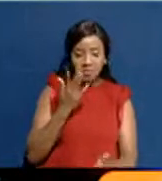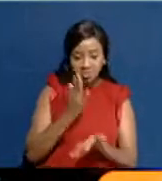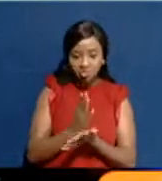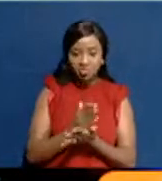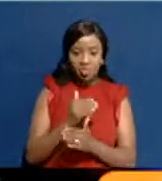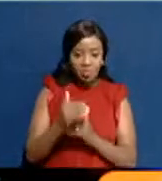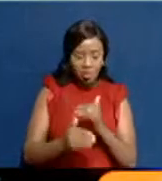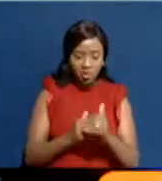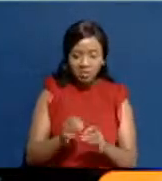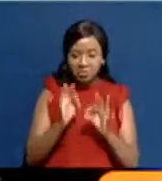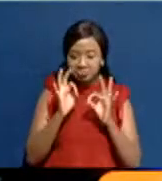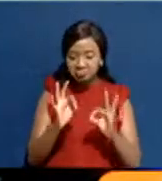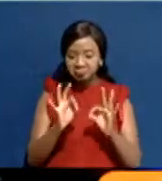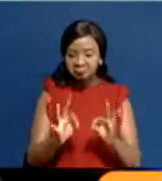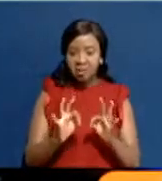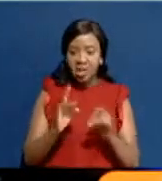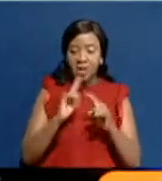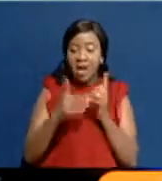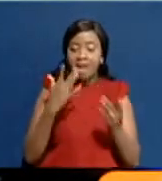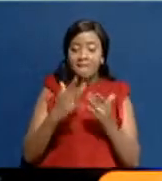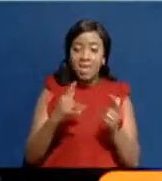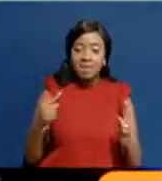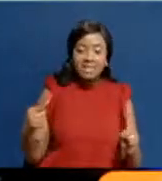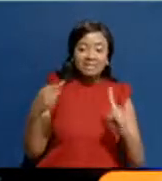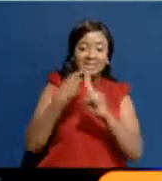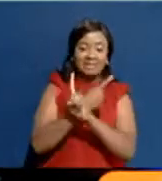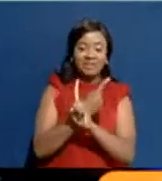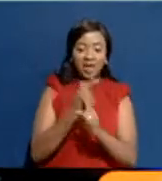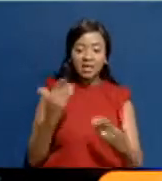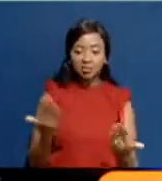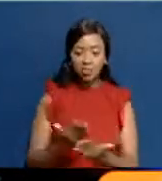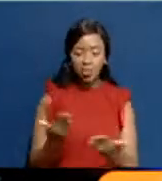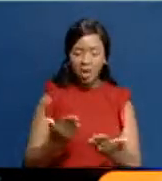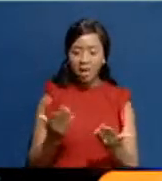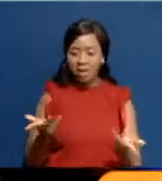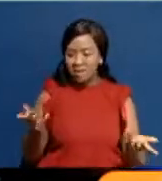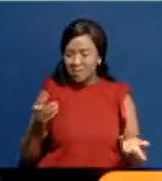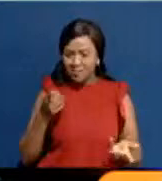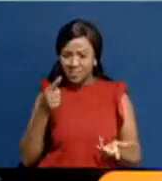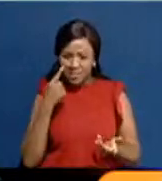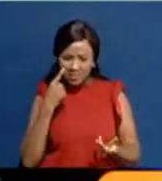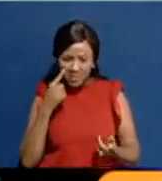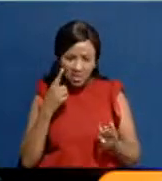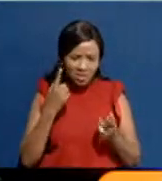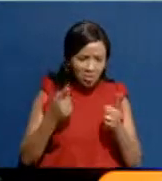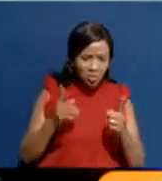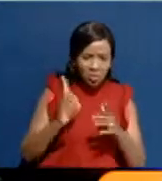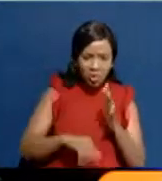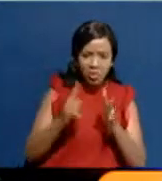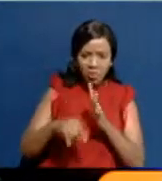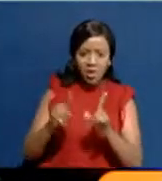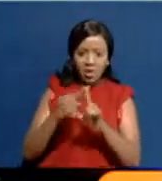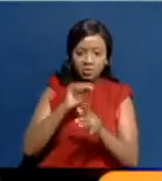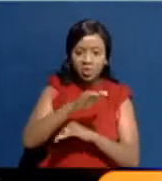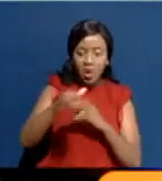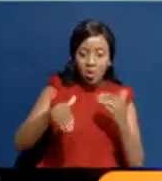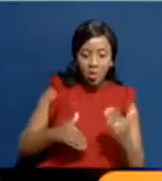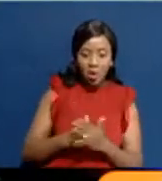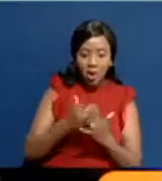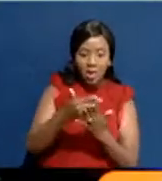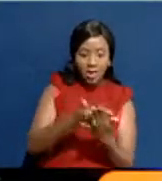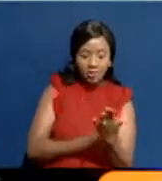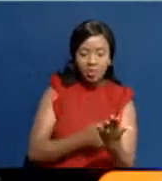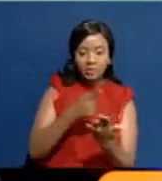terms of what exactly is it that they have looked at, and that whole comprehensive report has been done. But